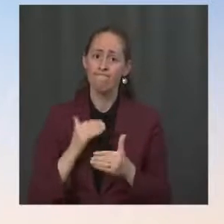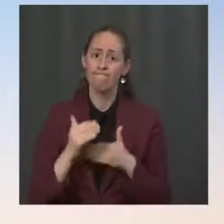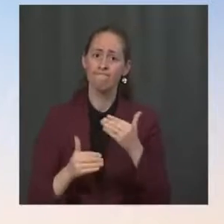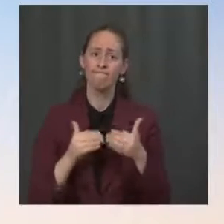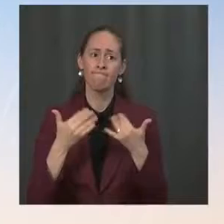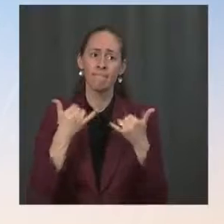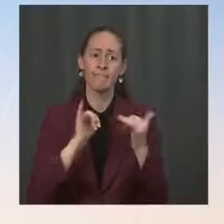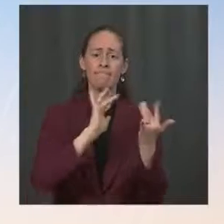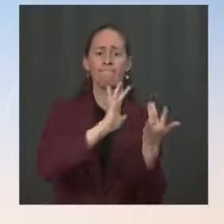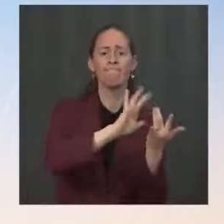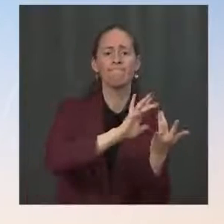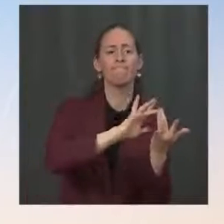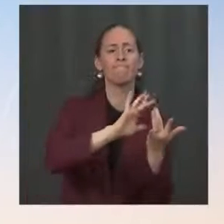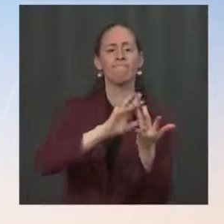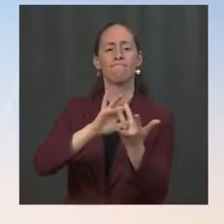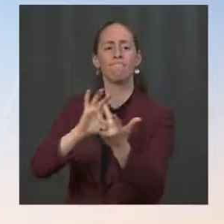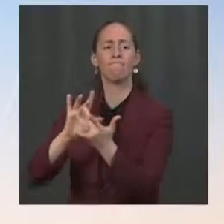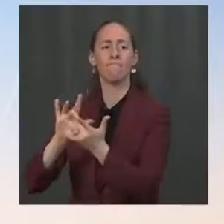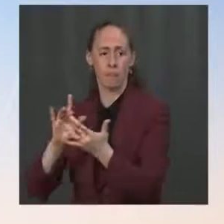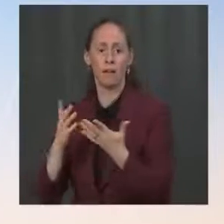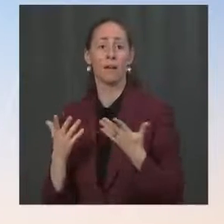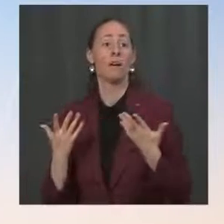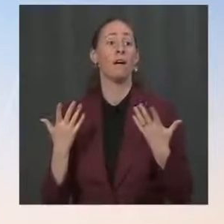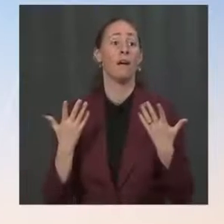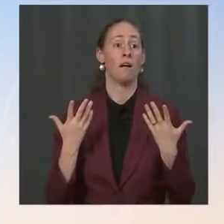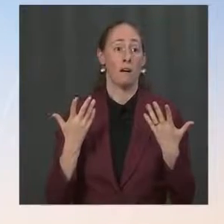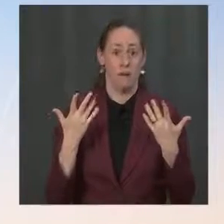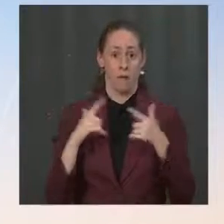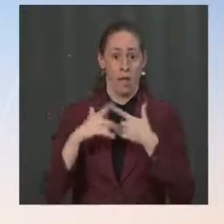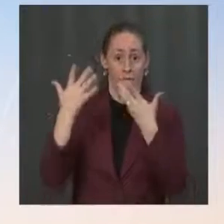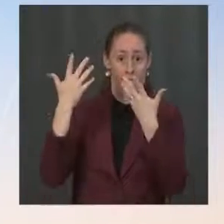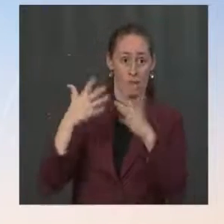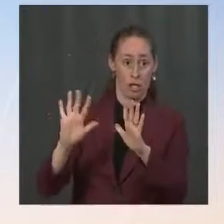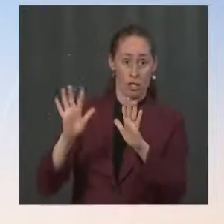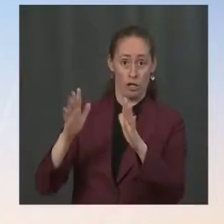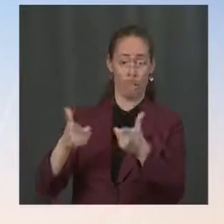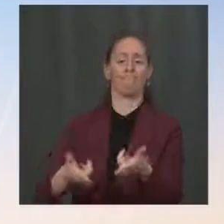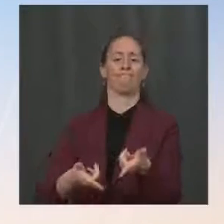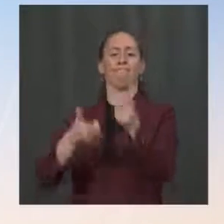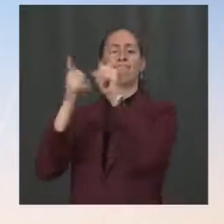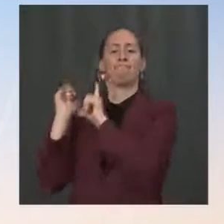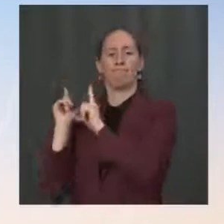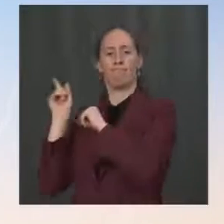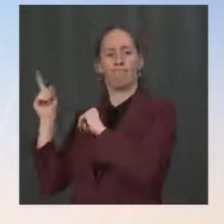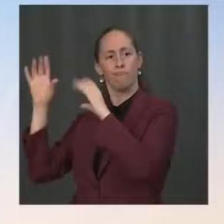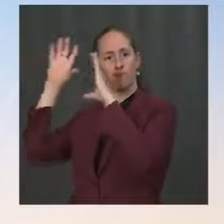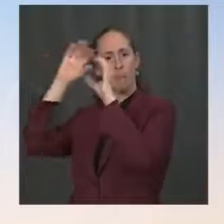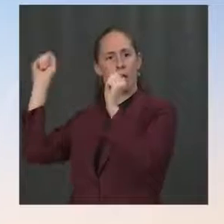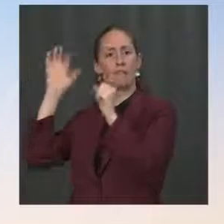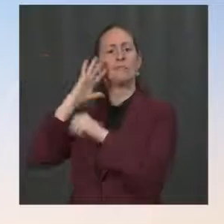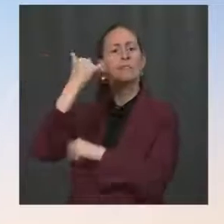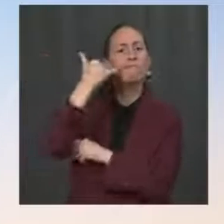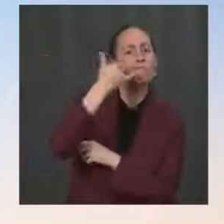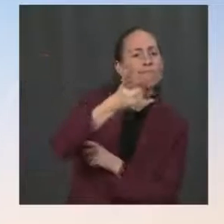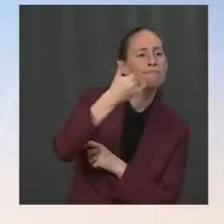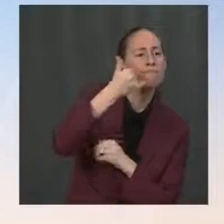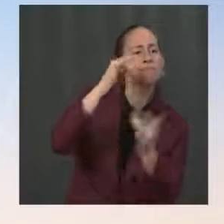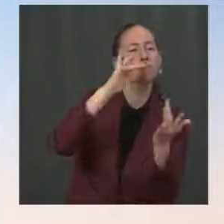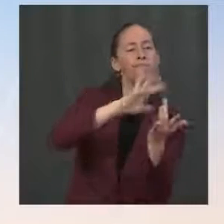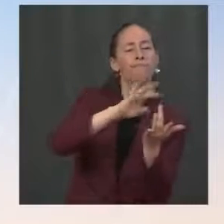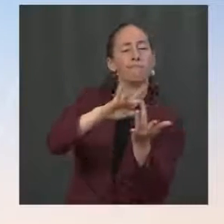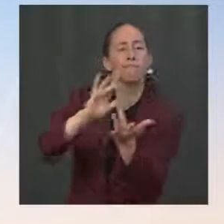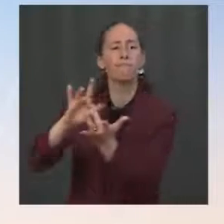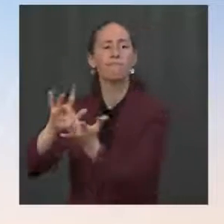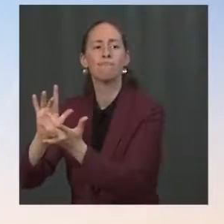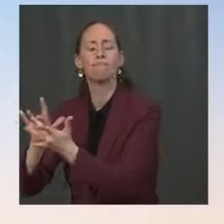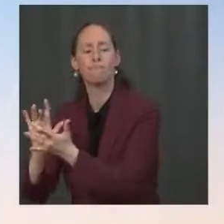the president would not make a call because that's the first step in the process. And then in terms of additional steps such as Dover, of course, he would